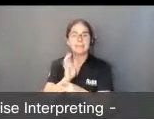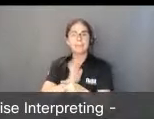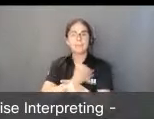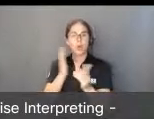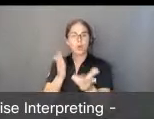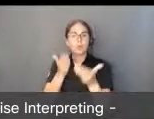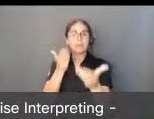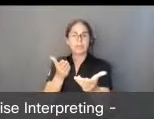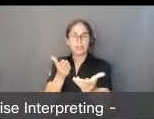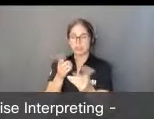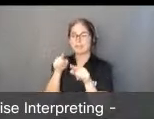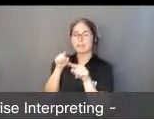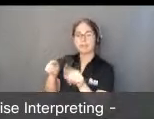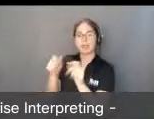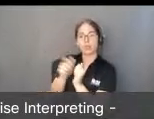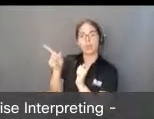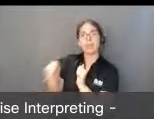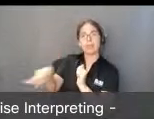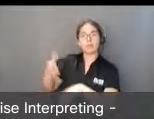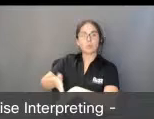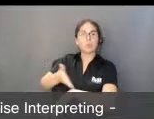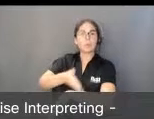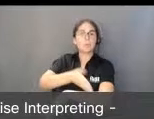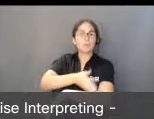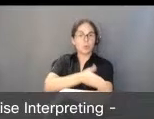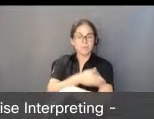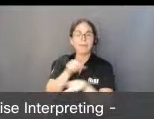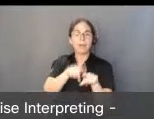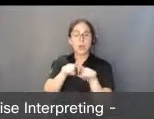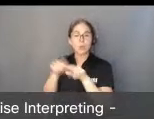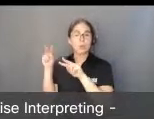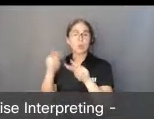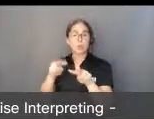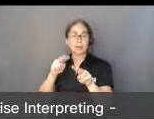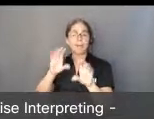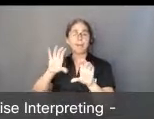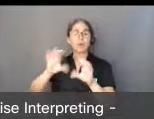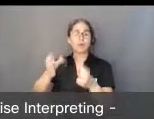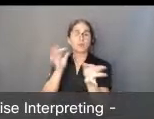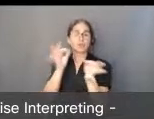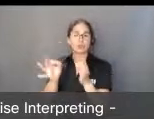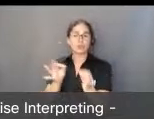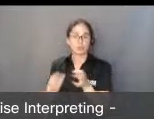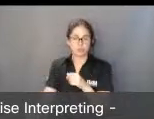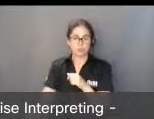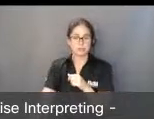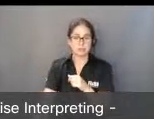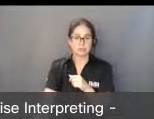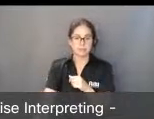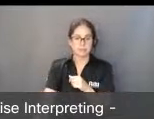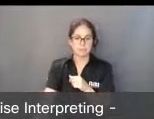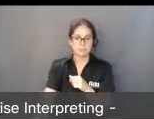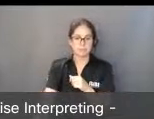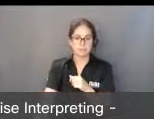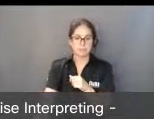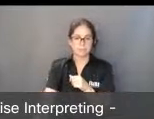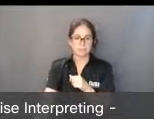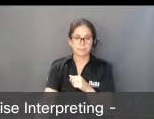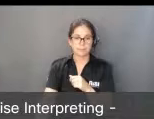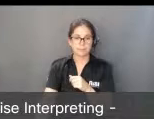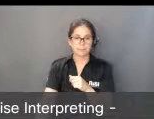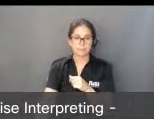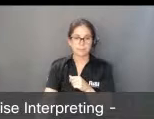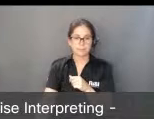have to enhance it. And also, you know, looking at the course descriptions and see how, again, we can make them more workable for